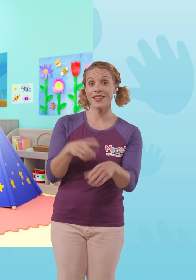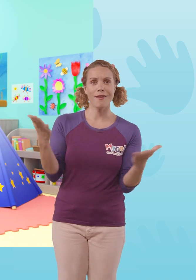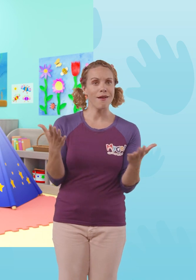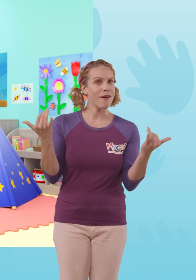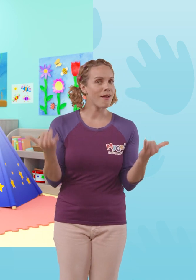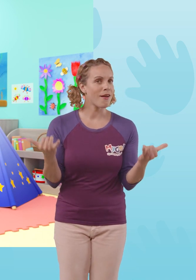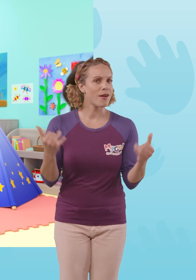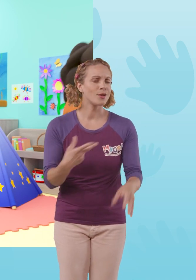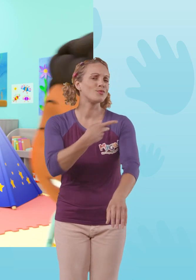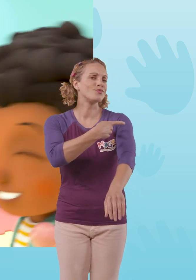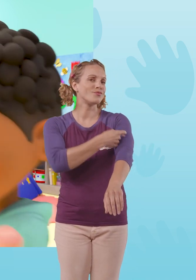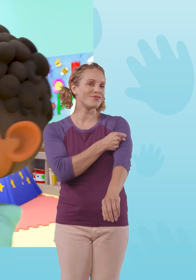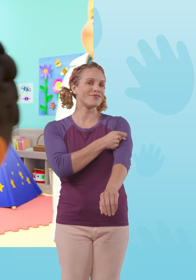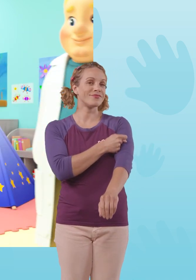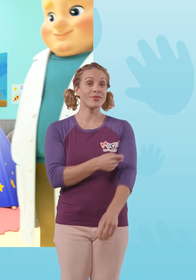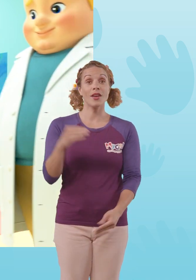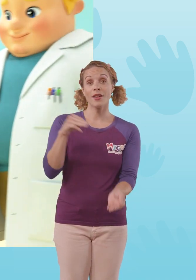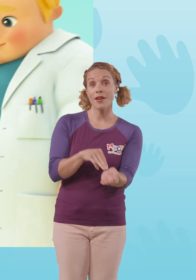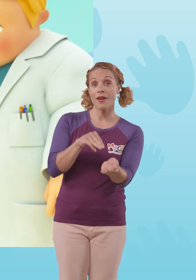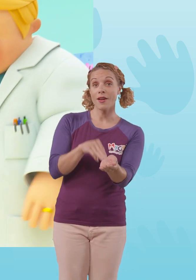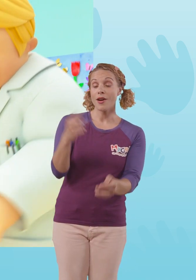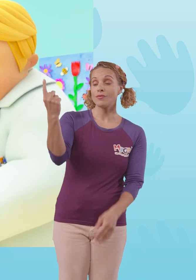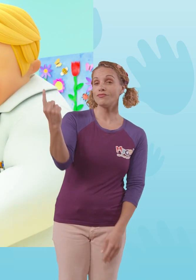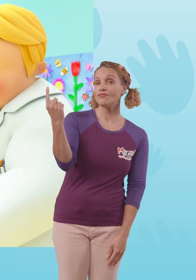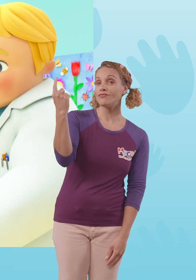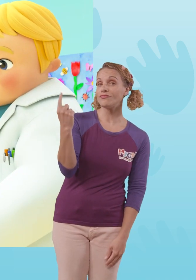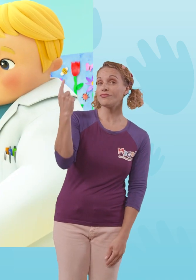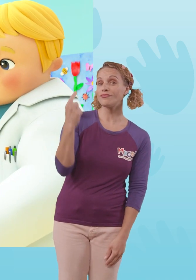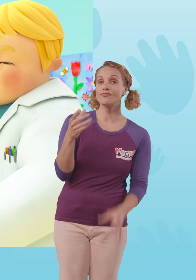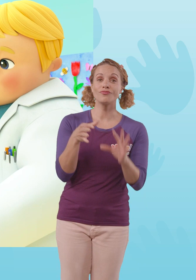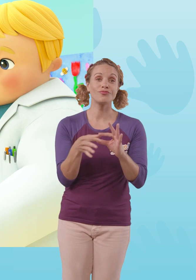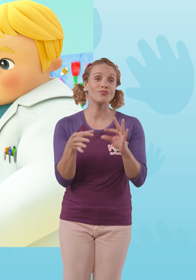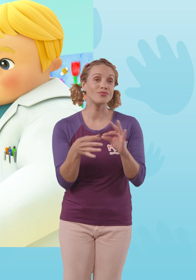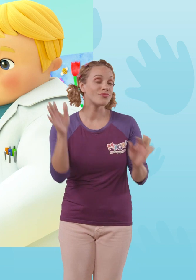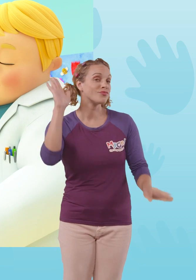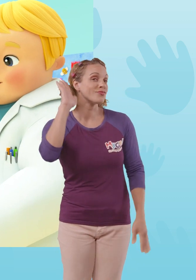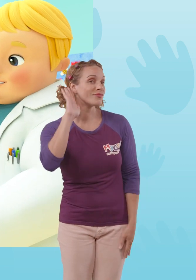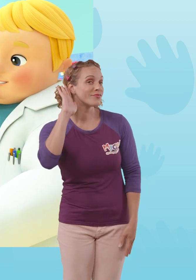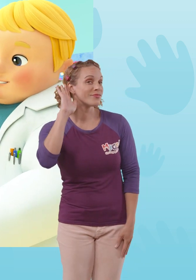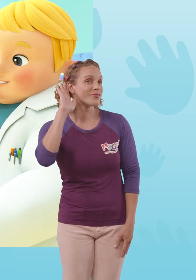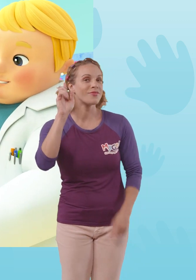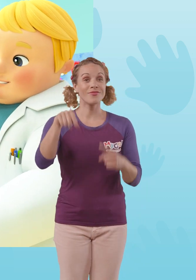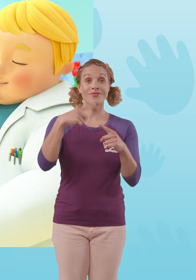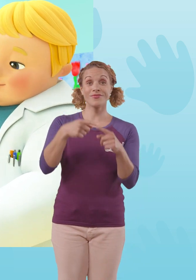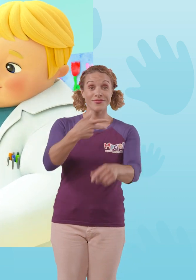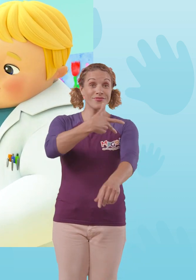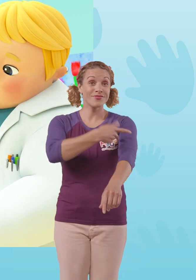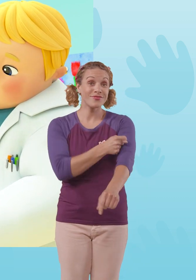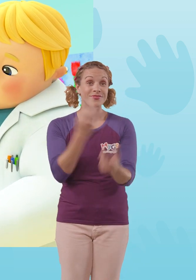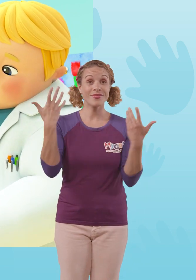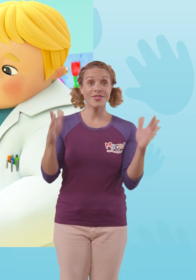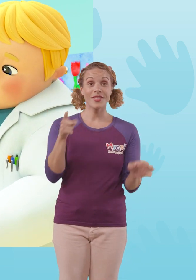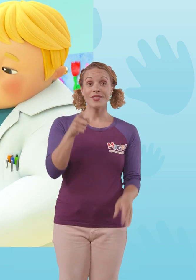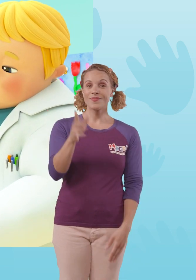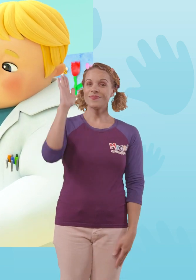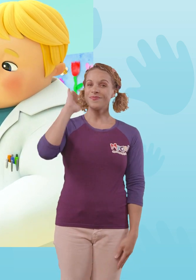It's time for your shot today. Here comes the doctor, hear him say. When the jab